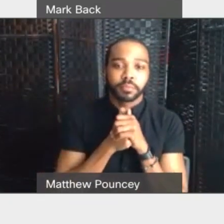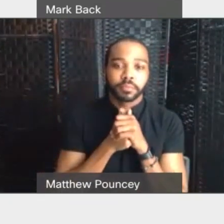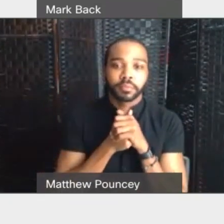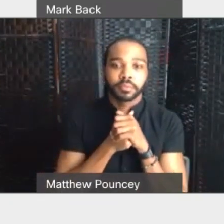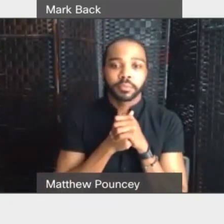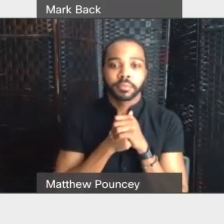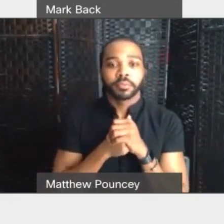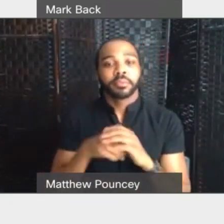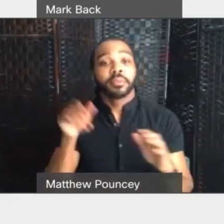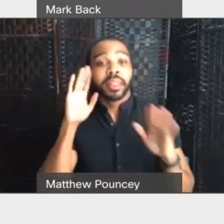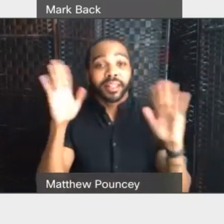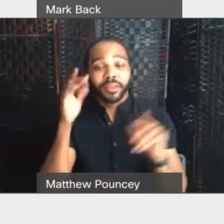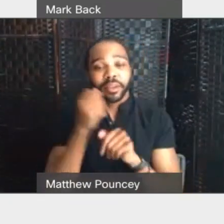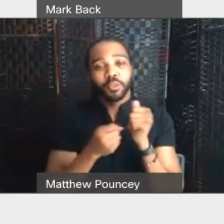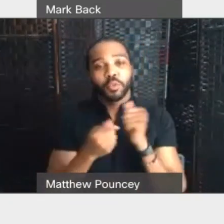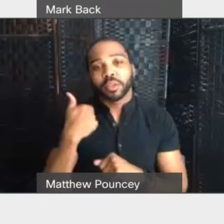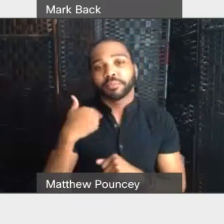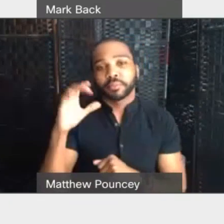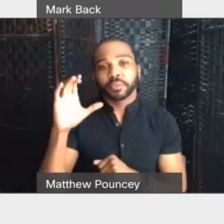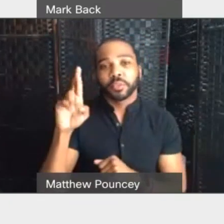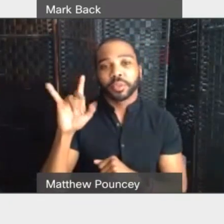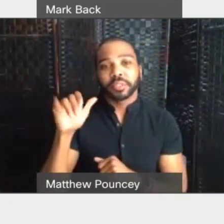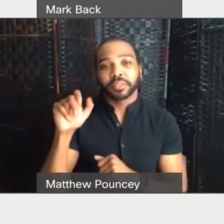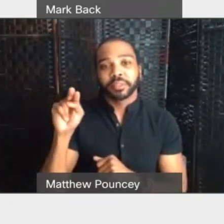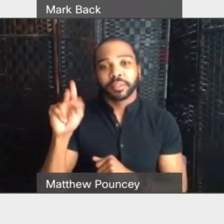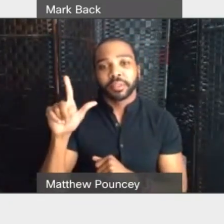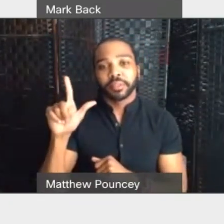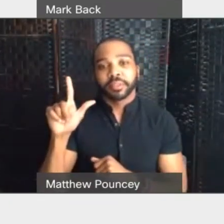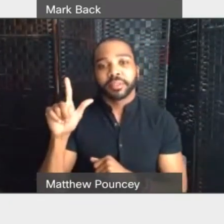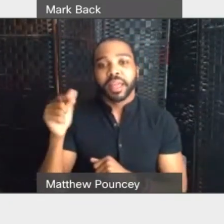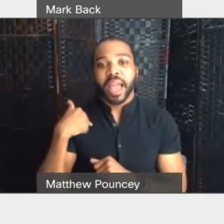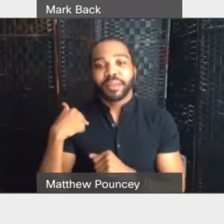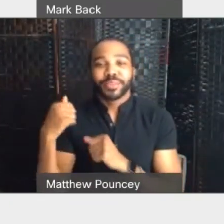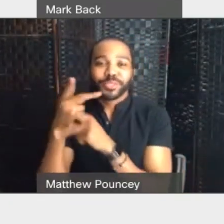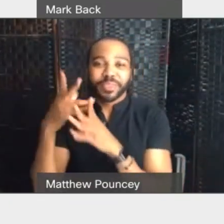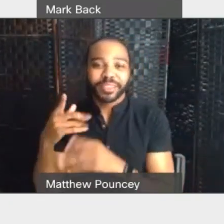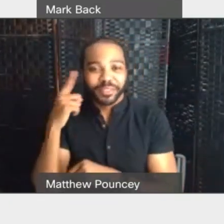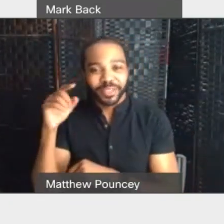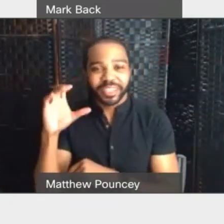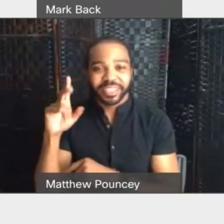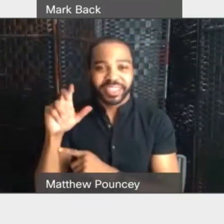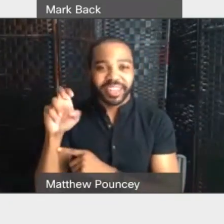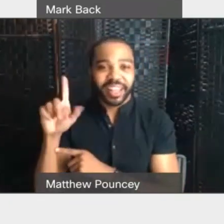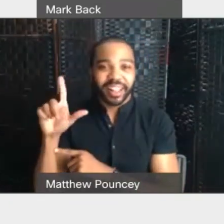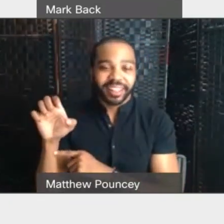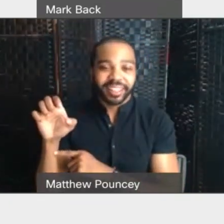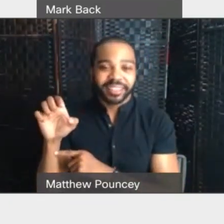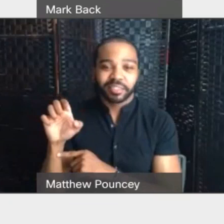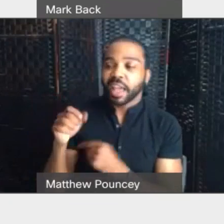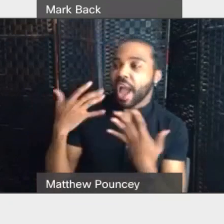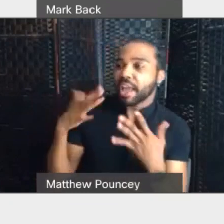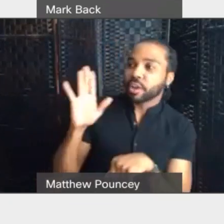Hi, everyone. It's Crystal, Chanel supervisor. Um, I didn't want to call you